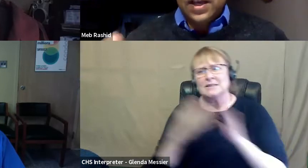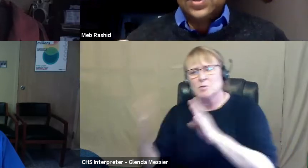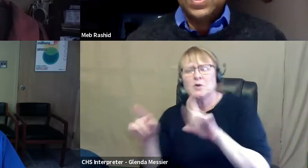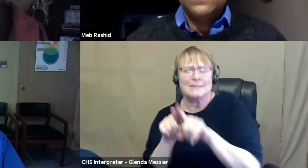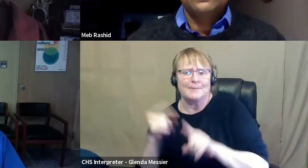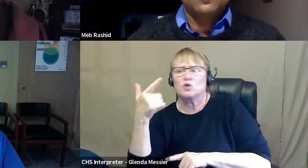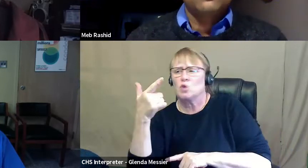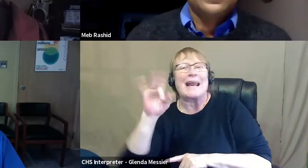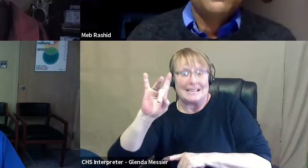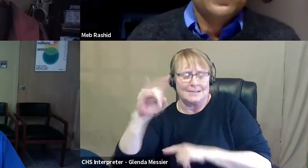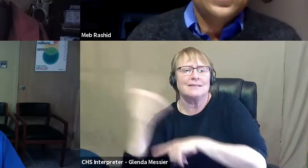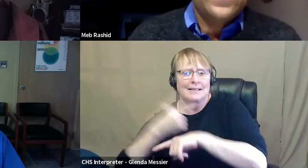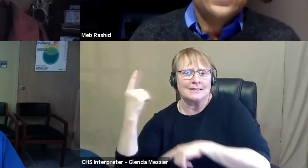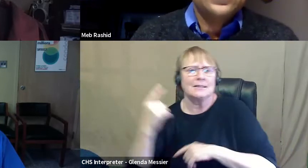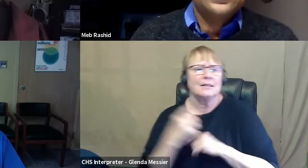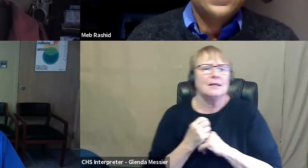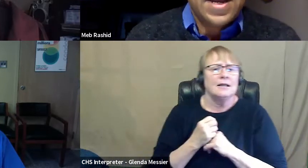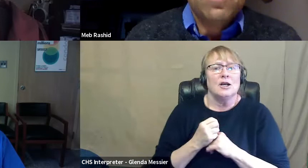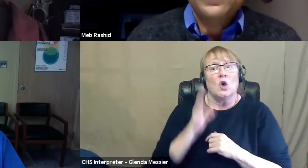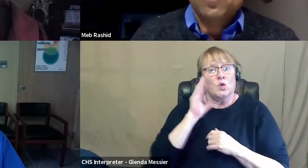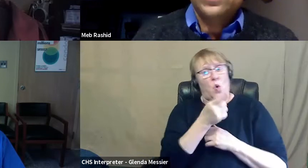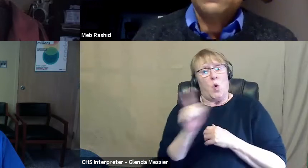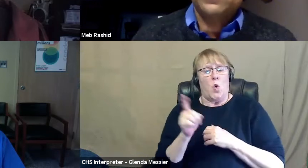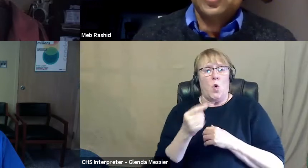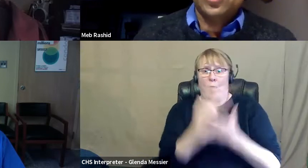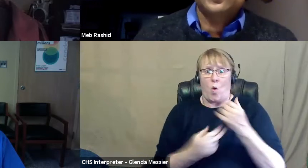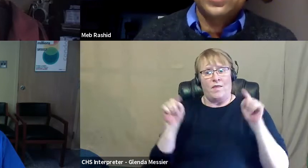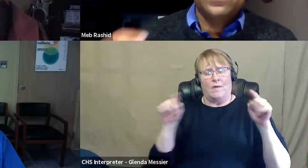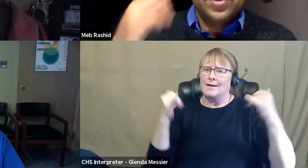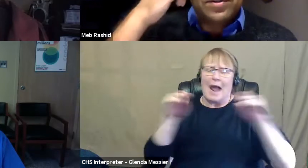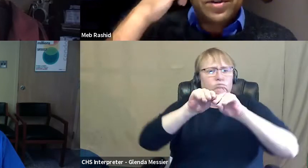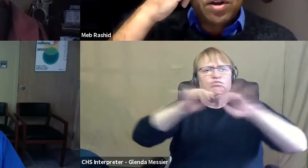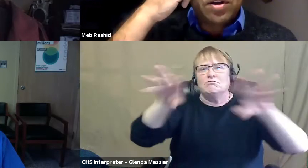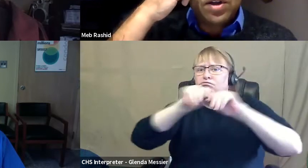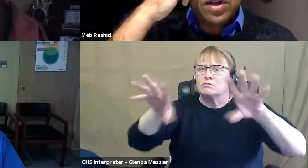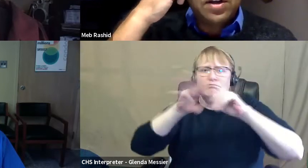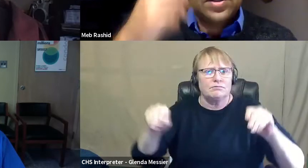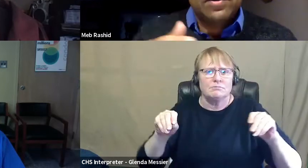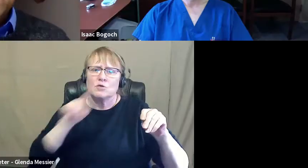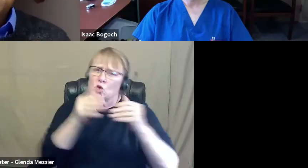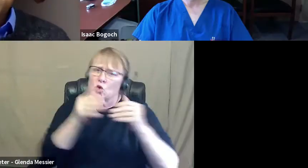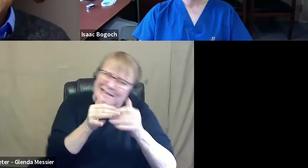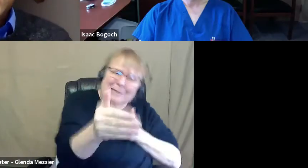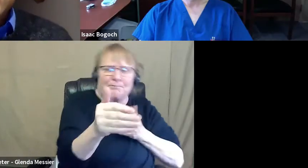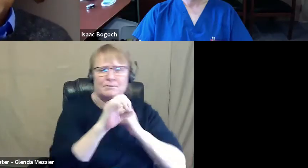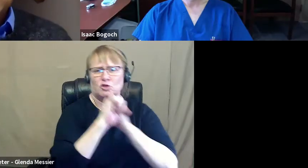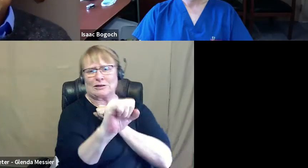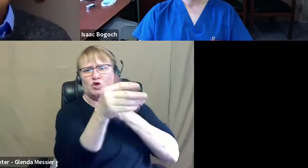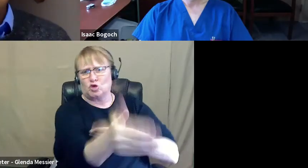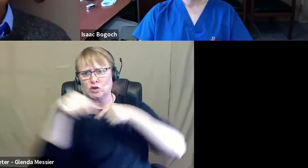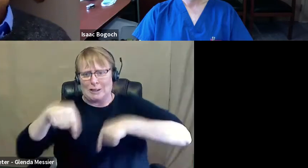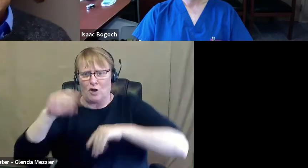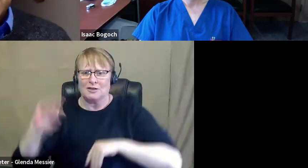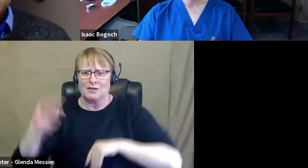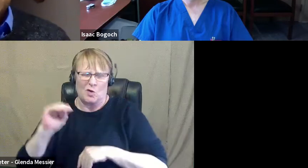And as many of you know, both these vaccines now are being rolled out with much larger intervals here in Ontario, and that's something that we'll